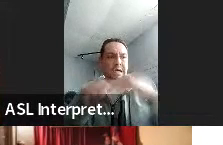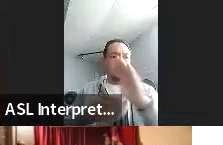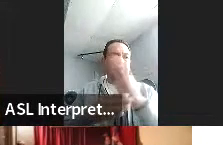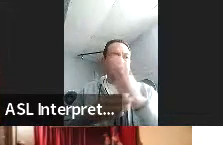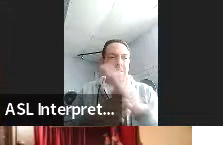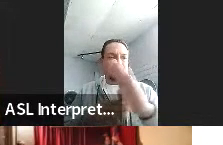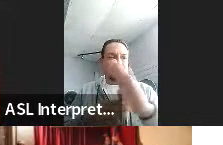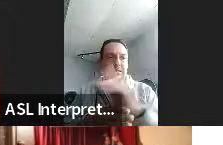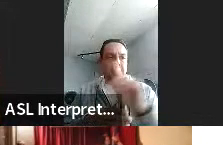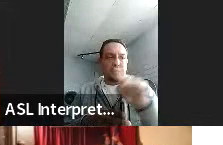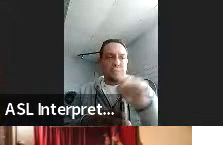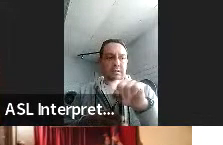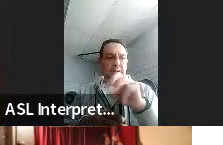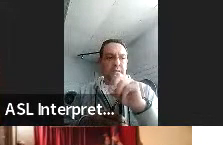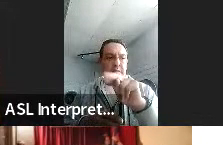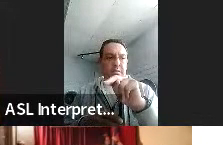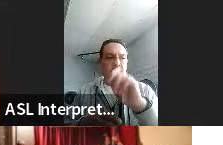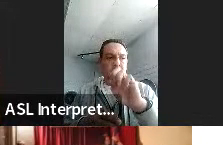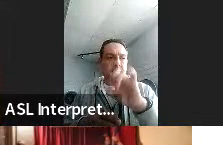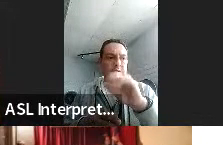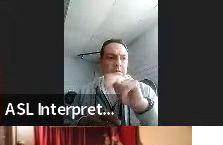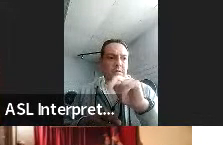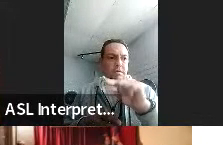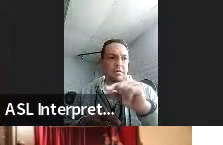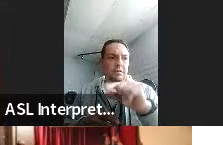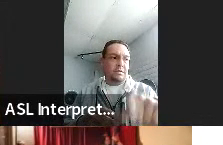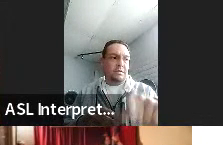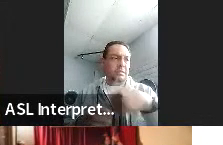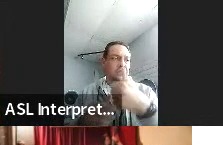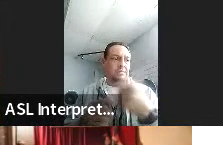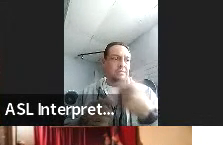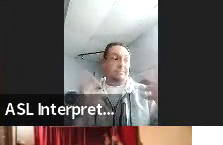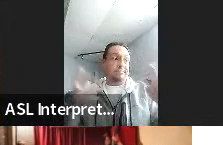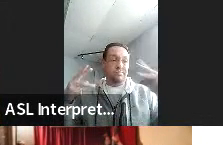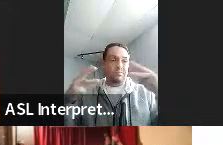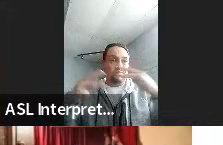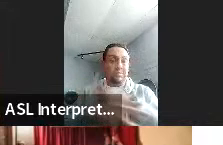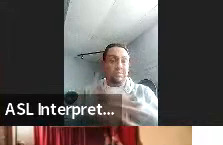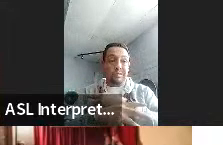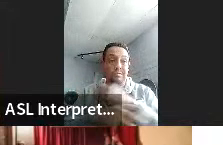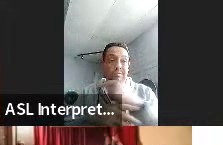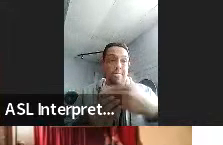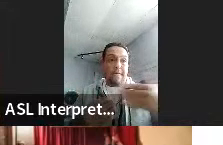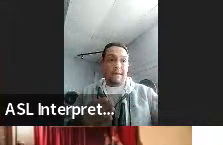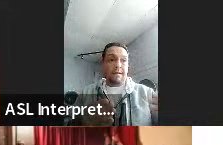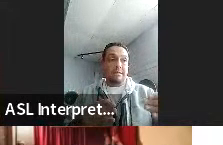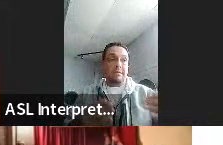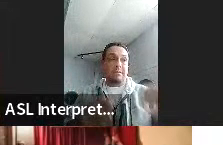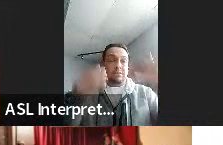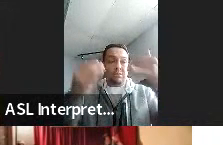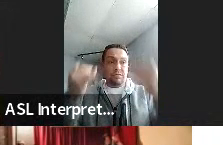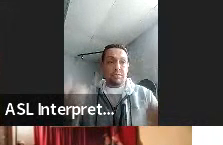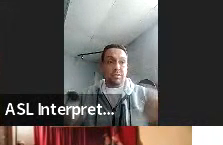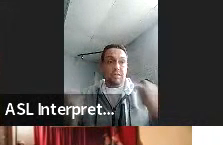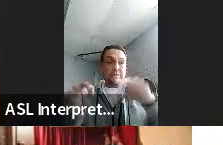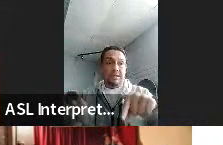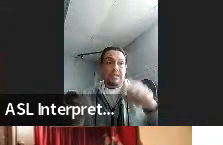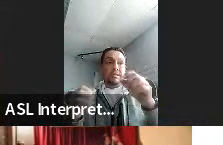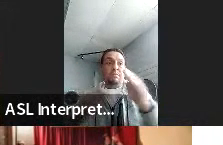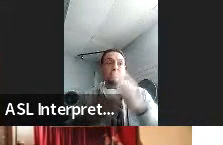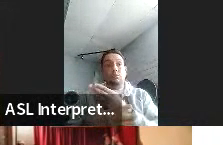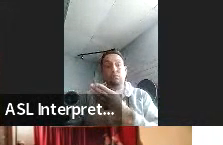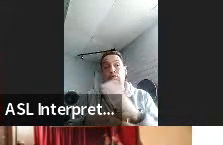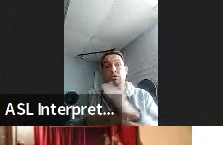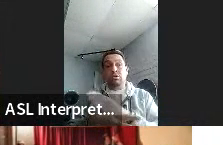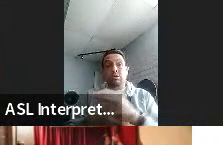can dance, but zoning also does other strange things. Like today, it makes distinctions on whether you can have musical acts that charge a cover